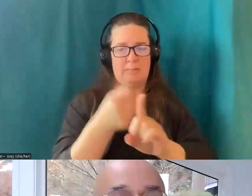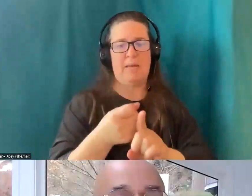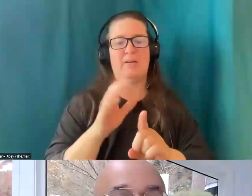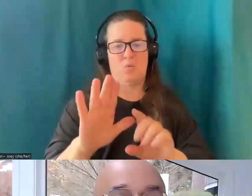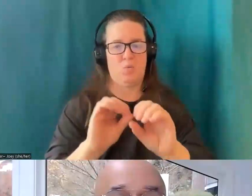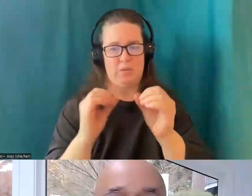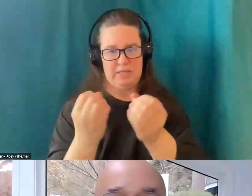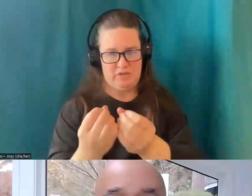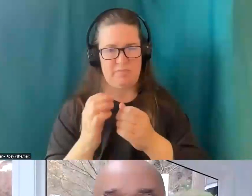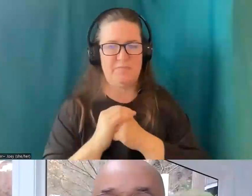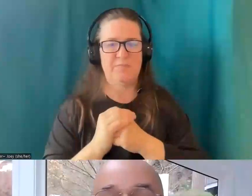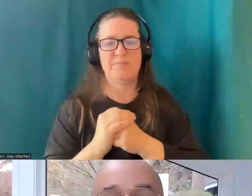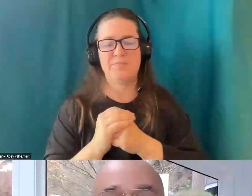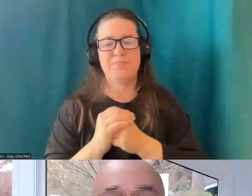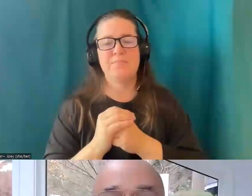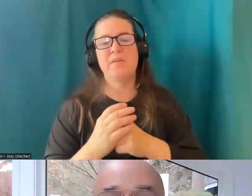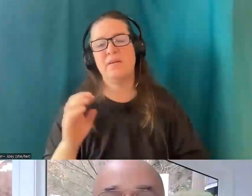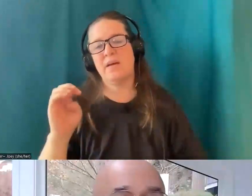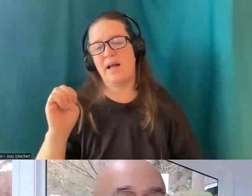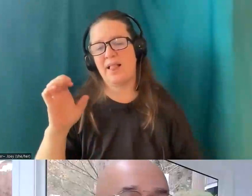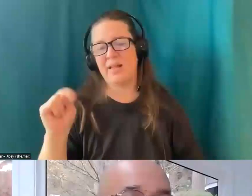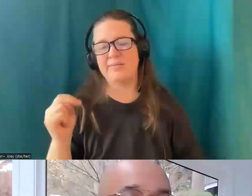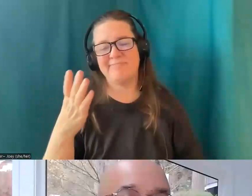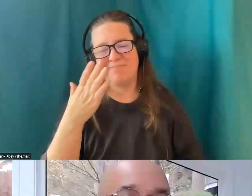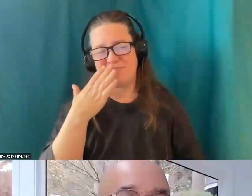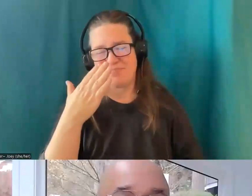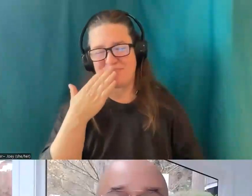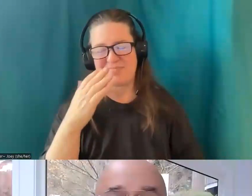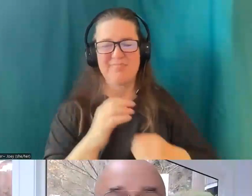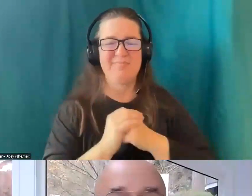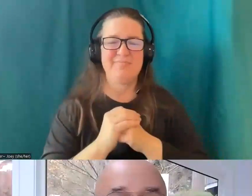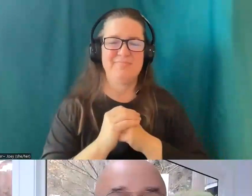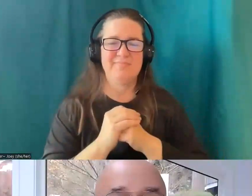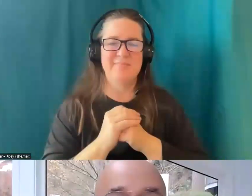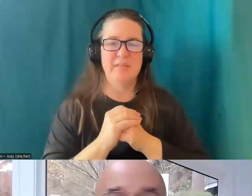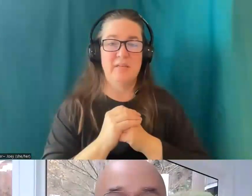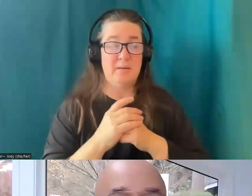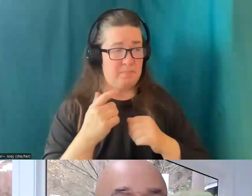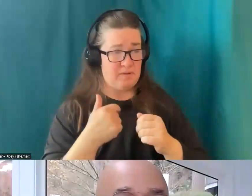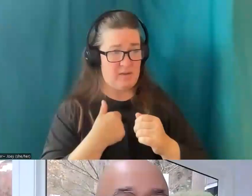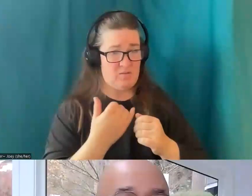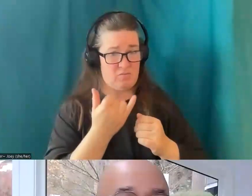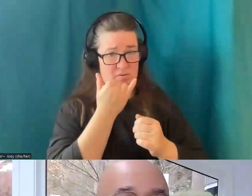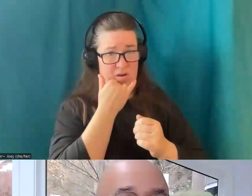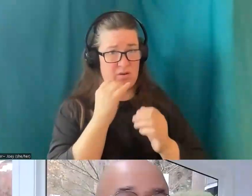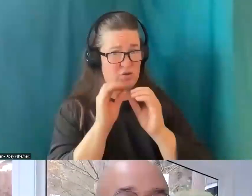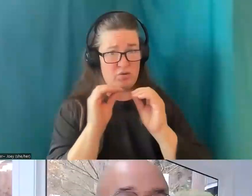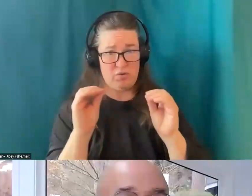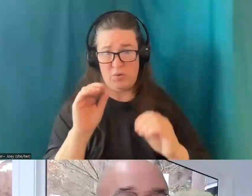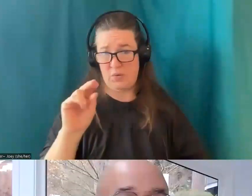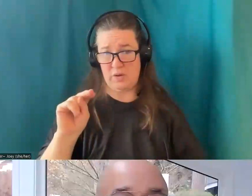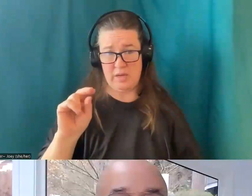Thank you. I see a couple people asking, am I mistaken that there are no narrative sections of this